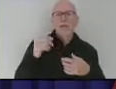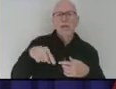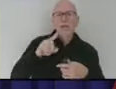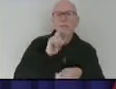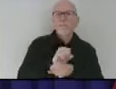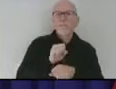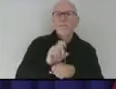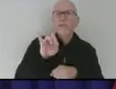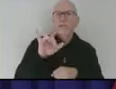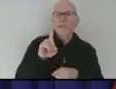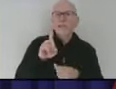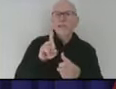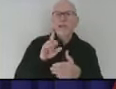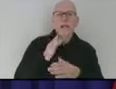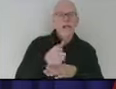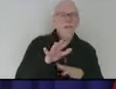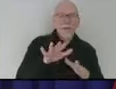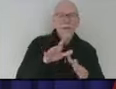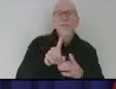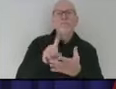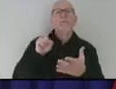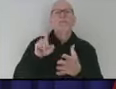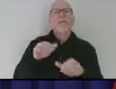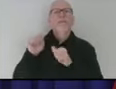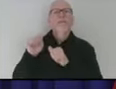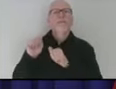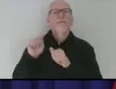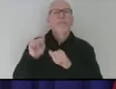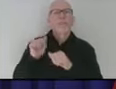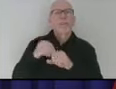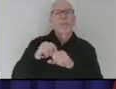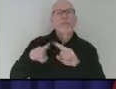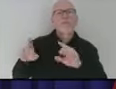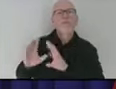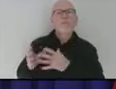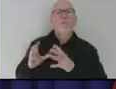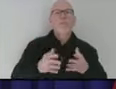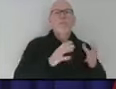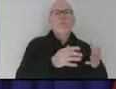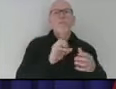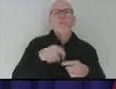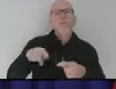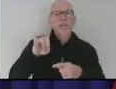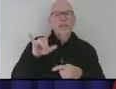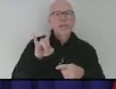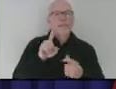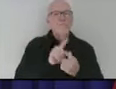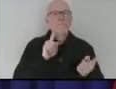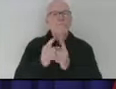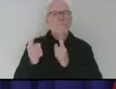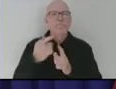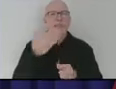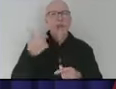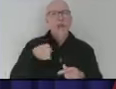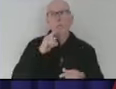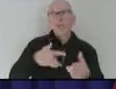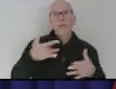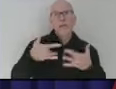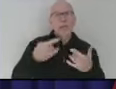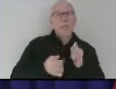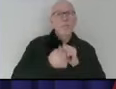dismissed themselves from the particular chamber in separate groups so that they did socially distance better. So I'm very excited about